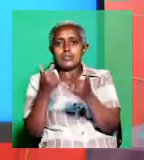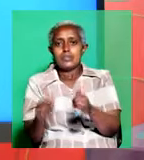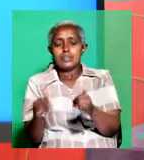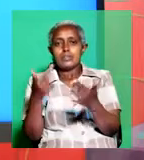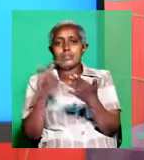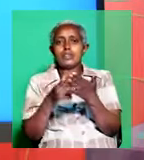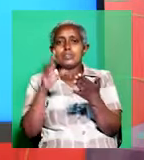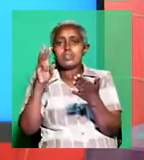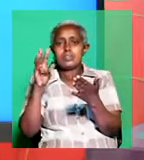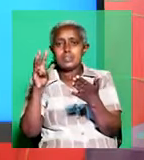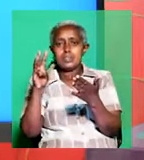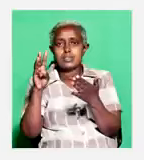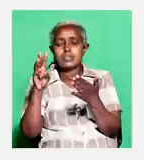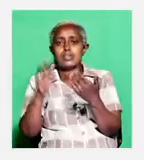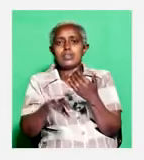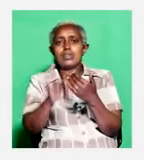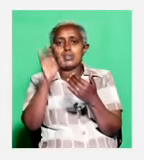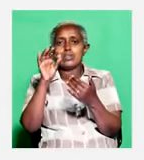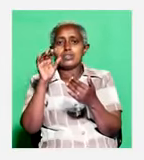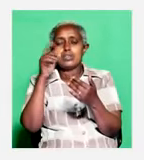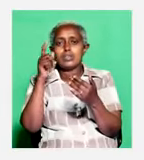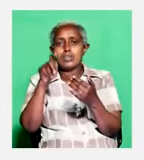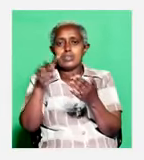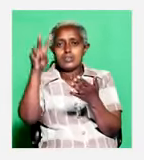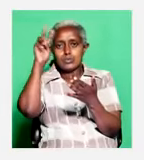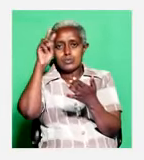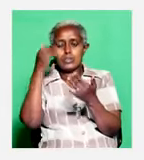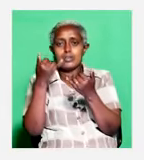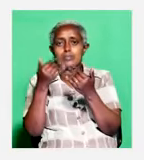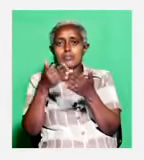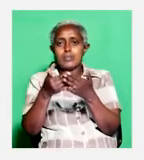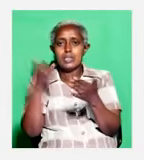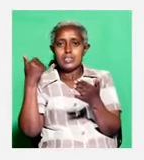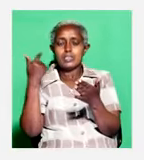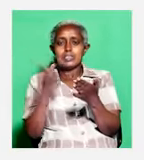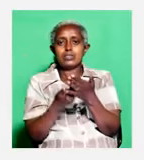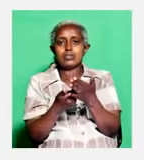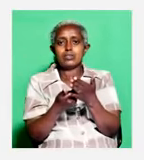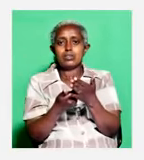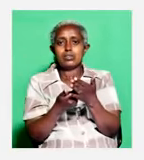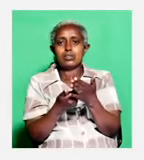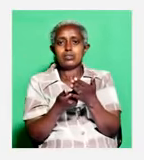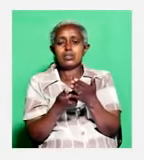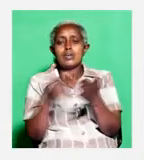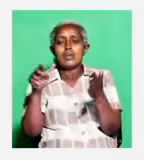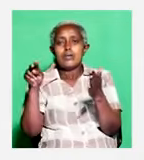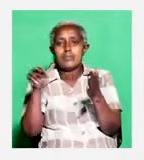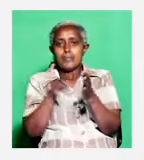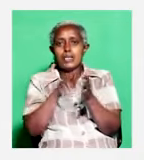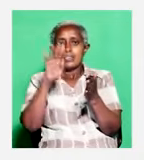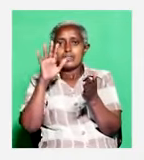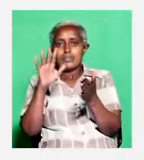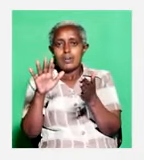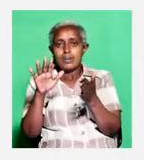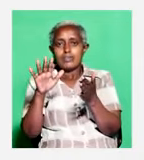this by 6, you get x squared minus this one is, it is minus